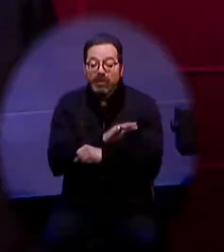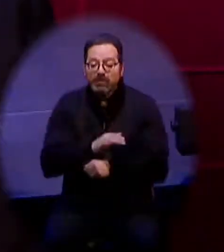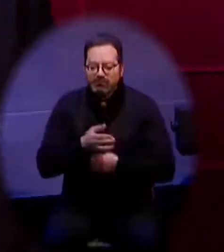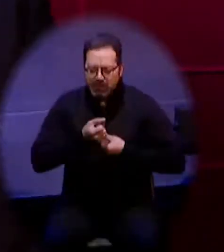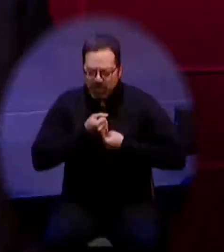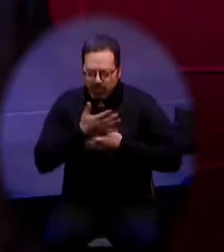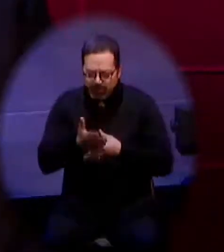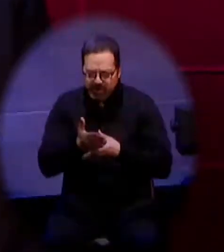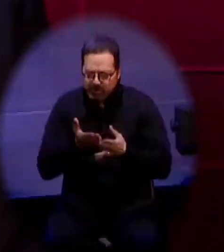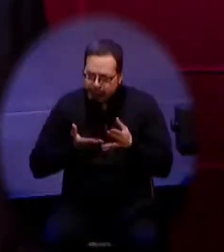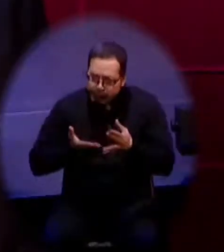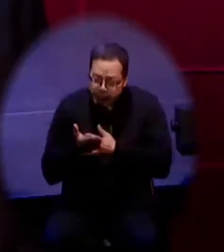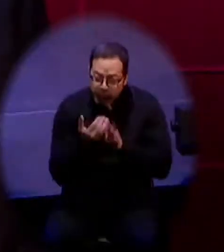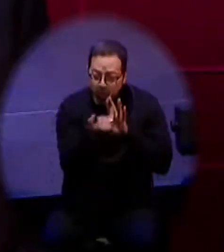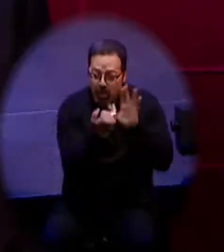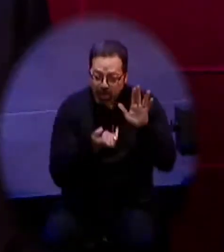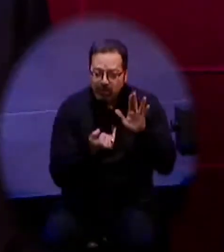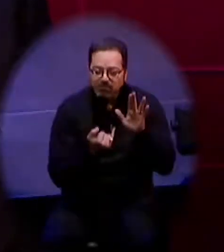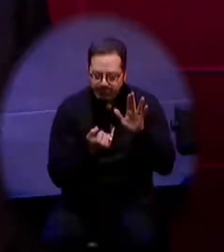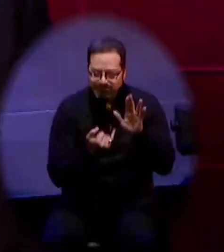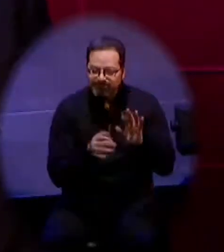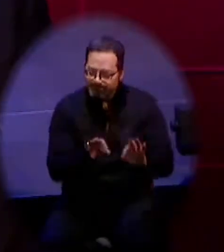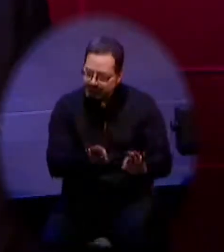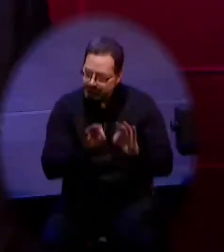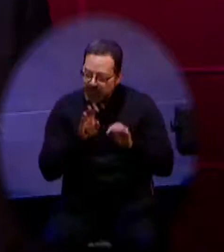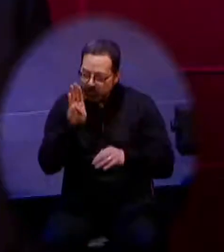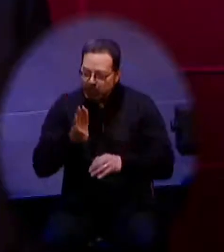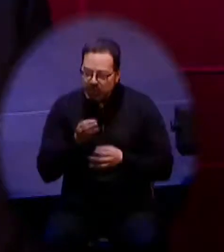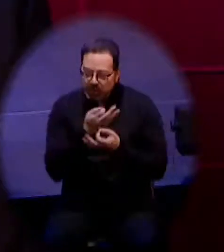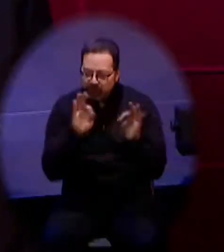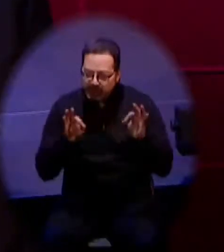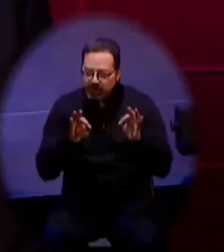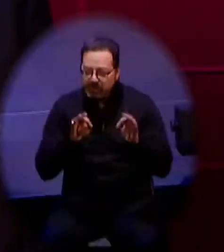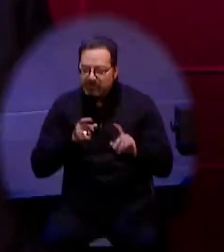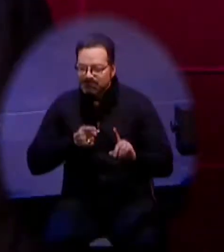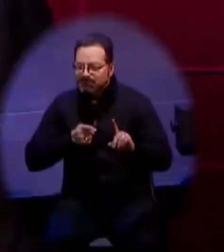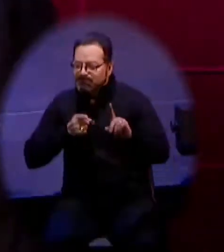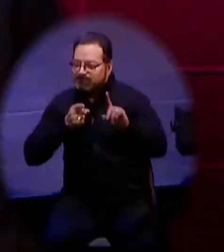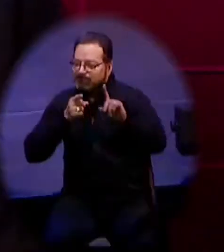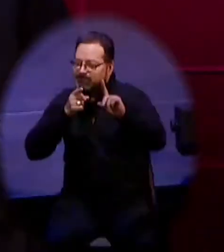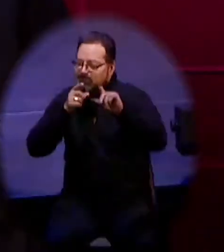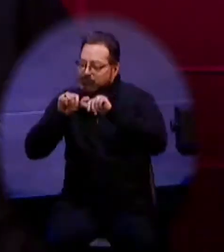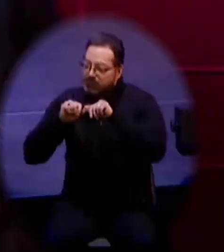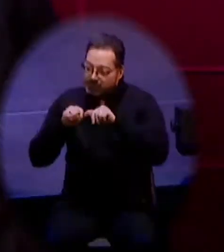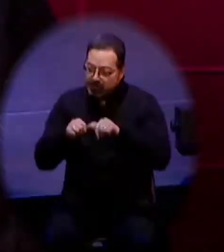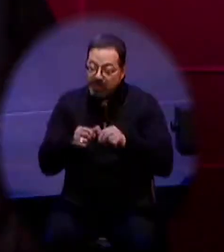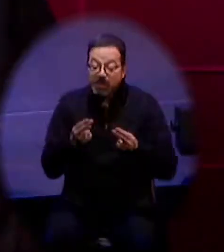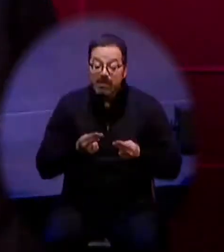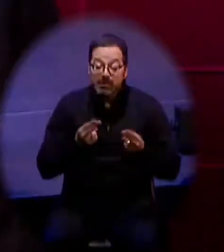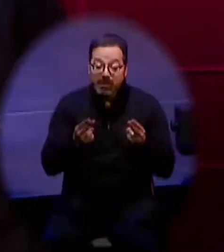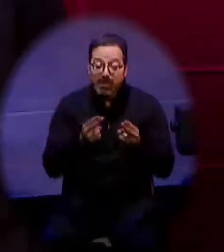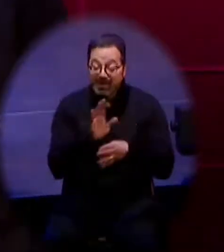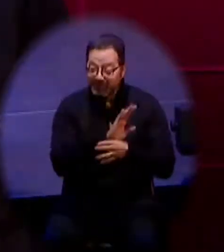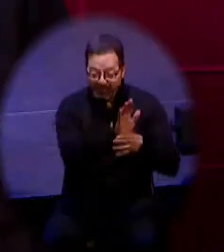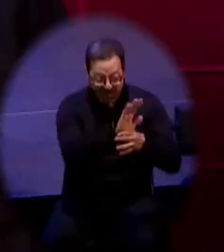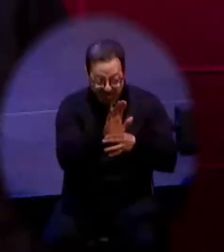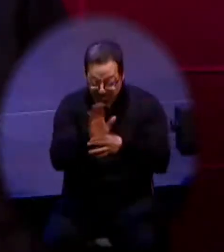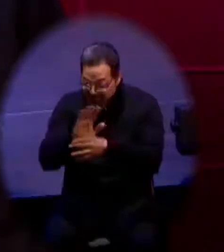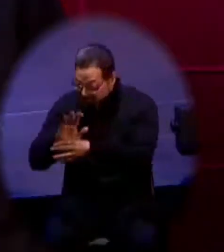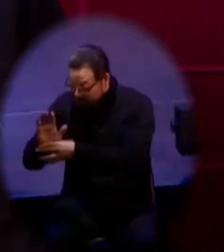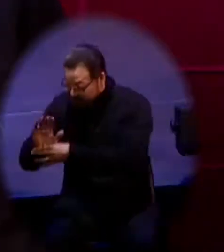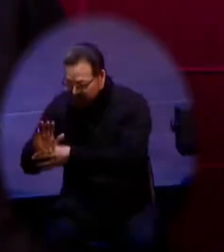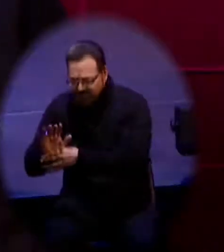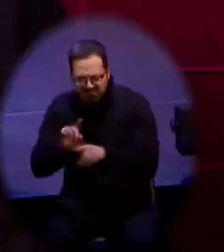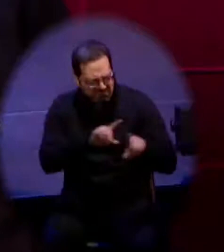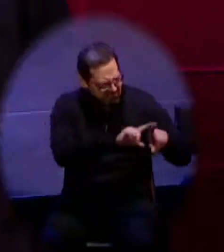through one's art is also an ideal Brooklyn free speech strives to uphold Though the nominated films are different and creative